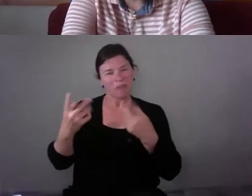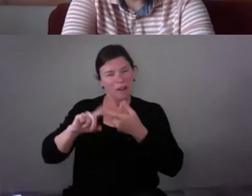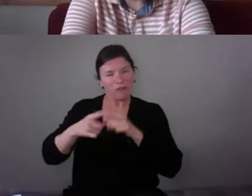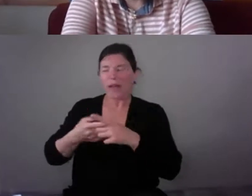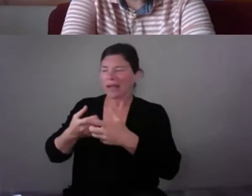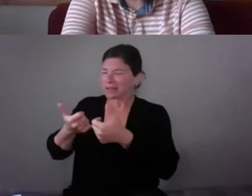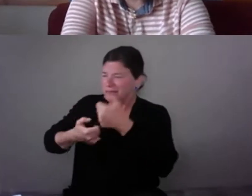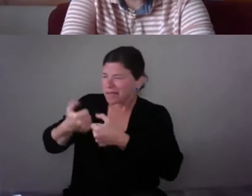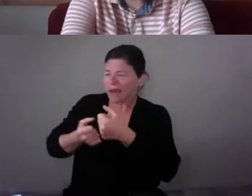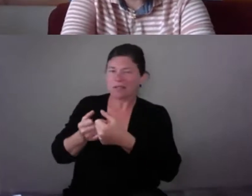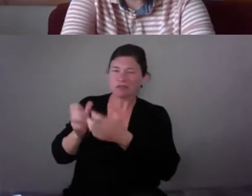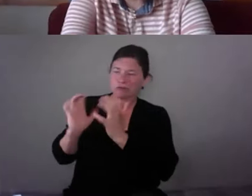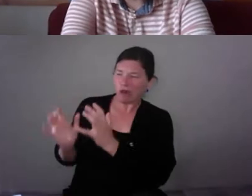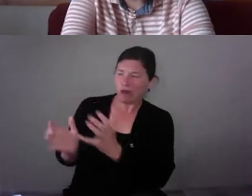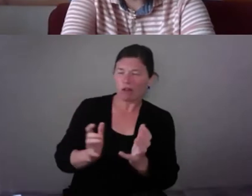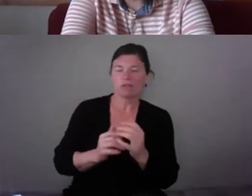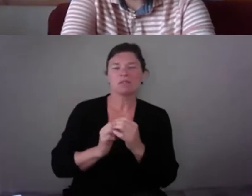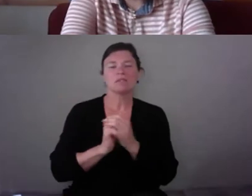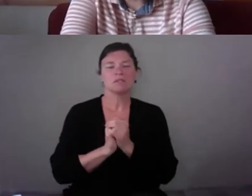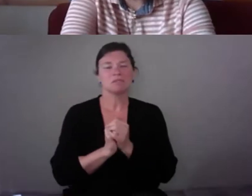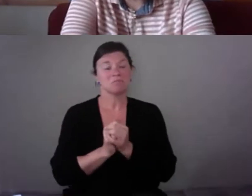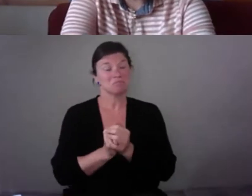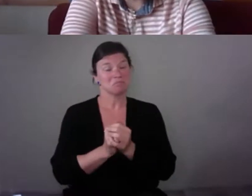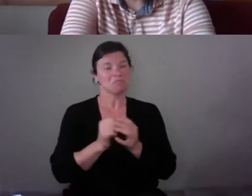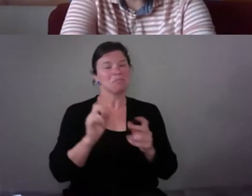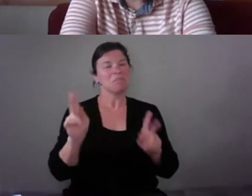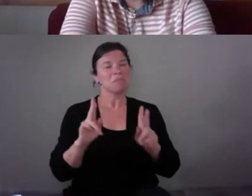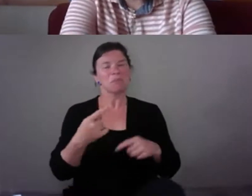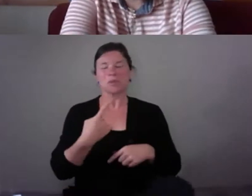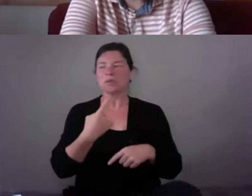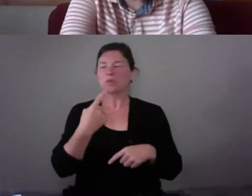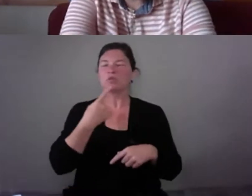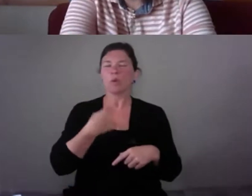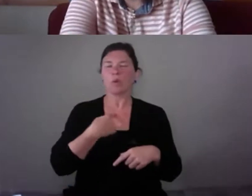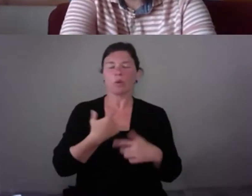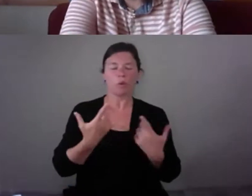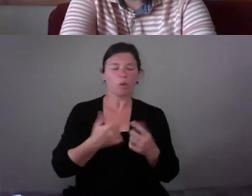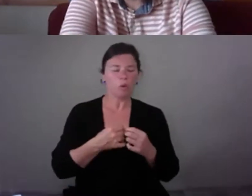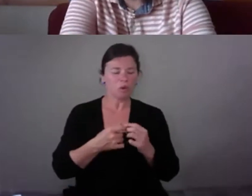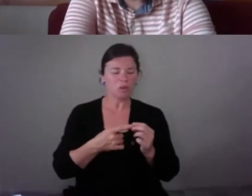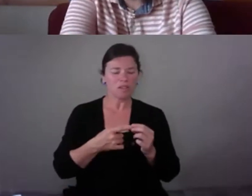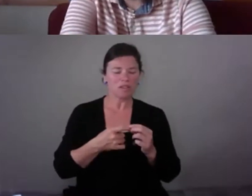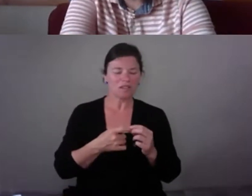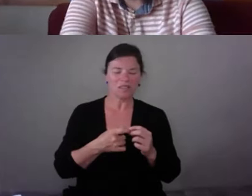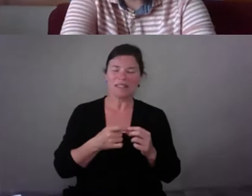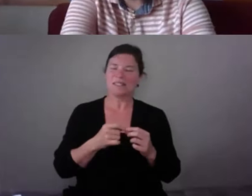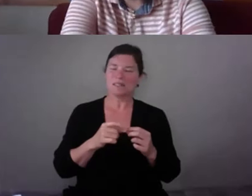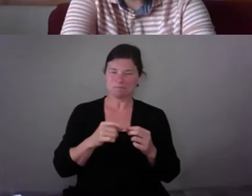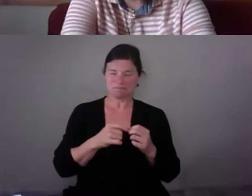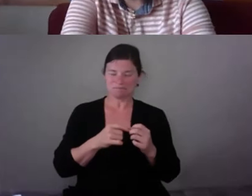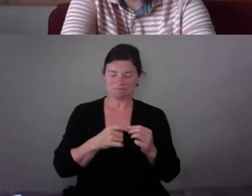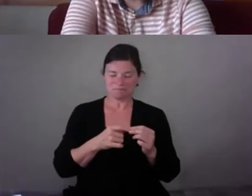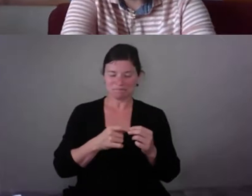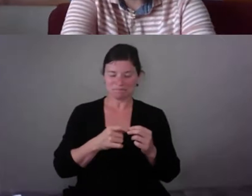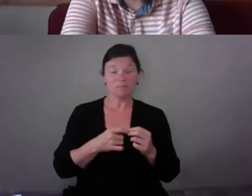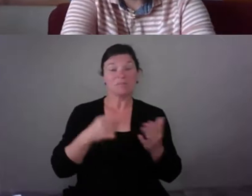but there's someone out there, people say sometimes there is a thing that sometimes people